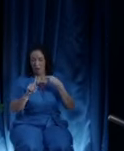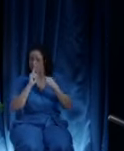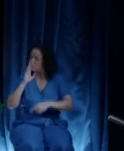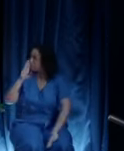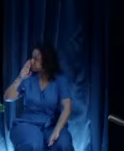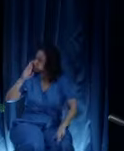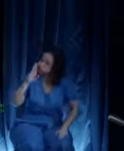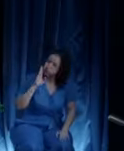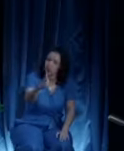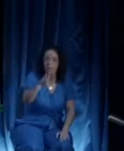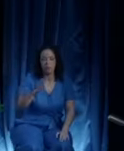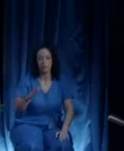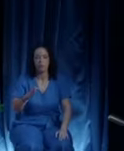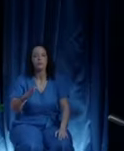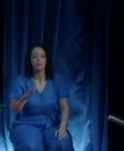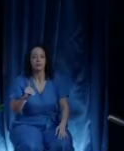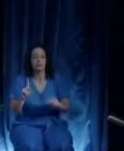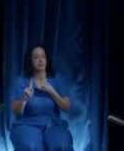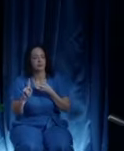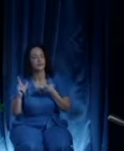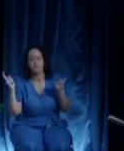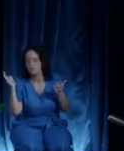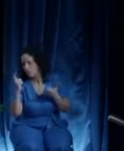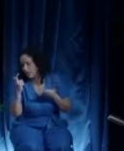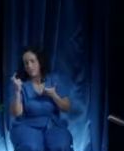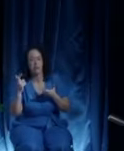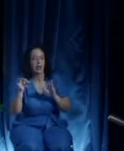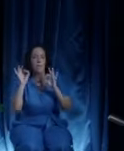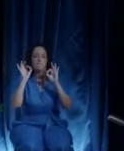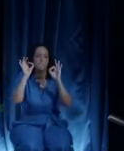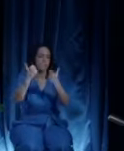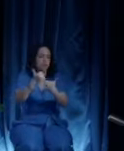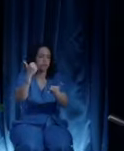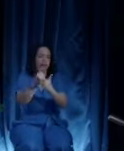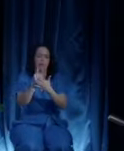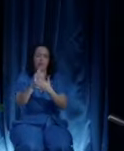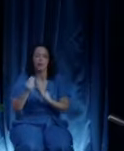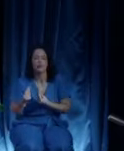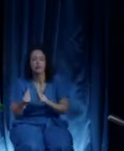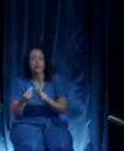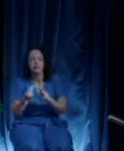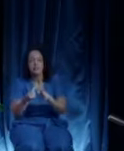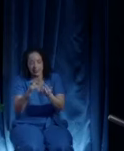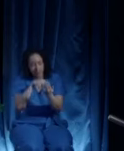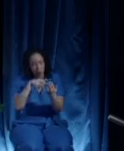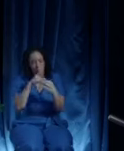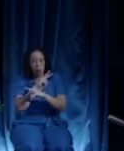and which made her a joy in terms of primary source material. Just huge,